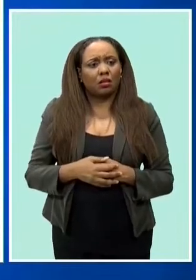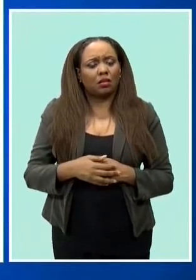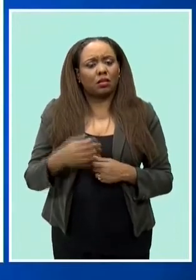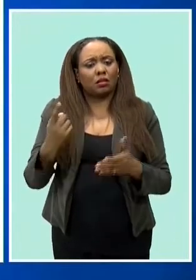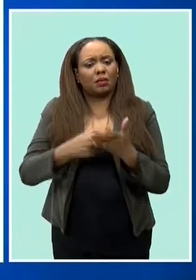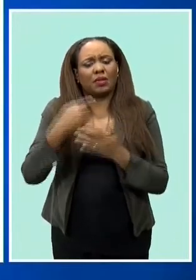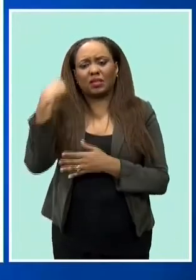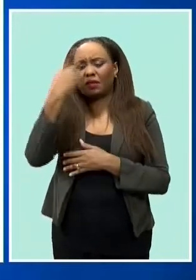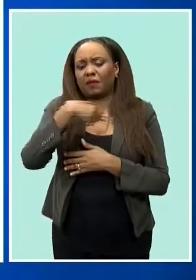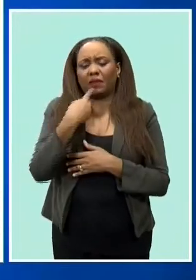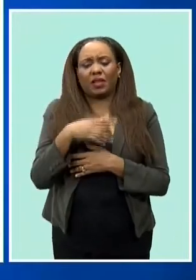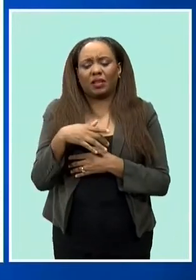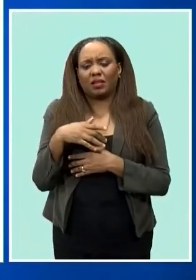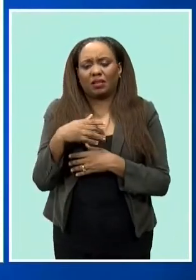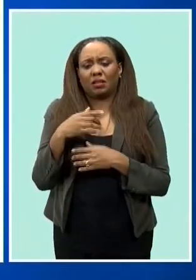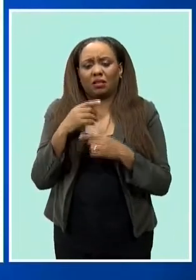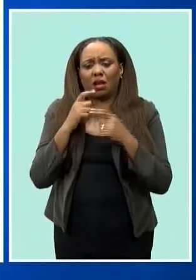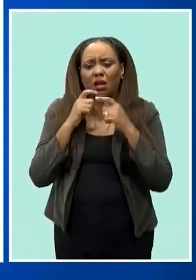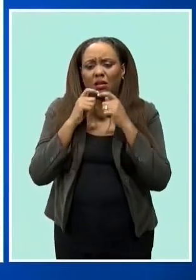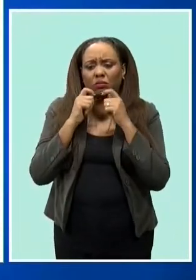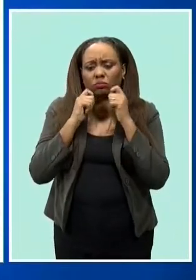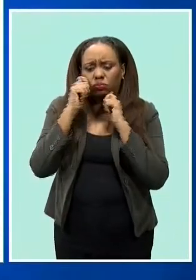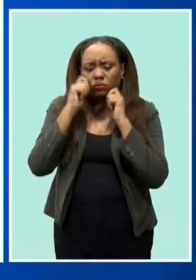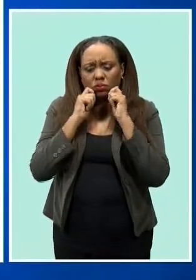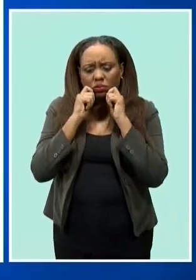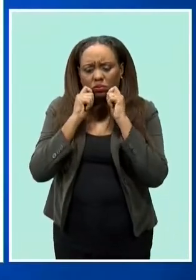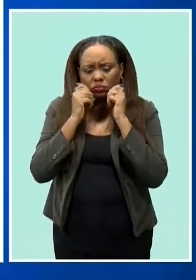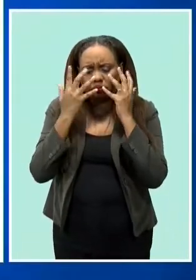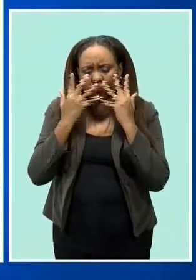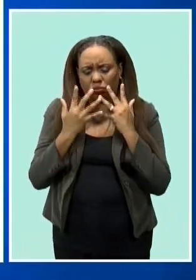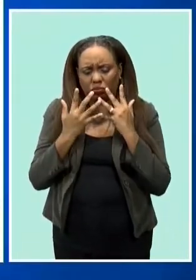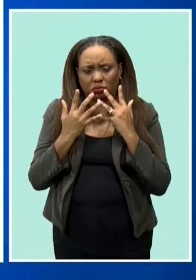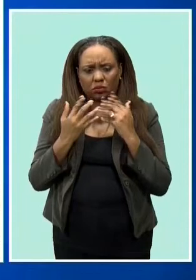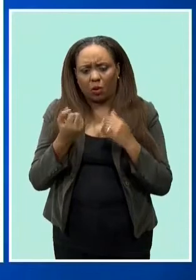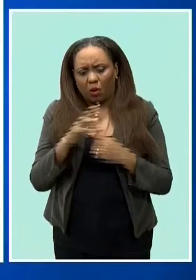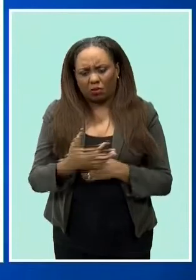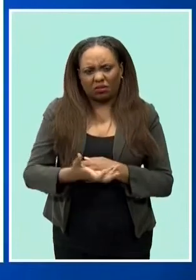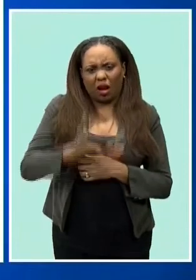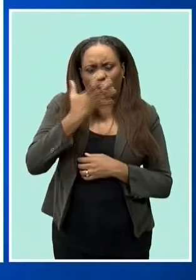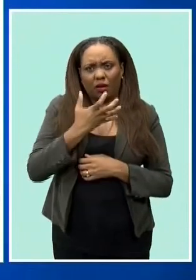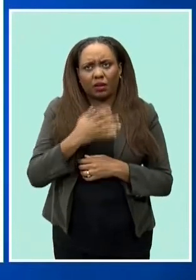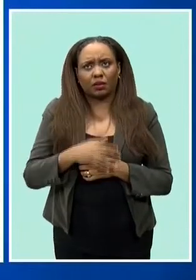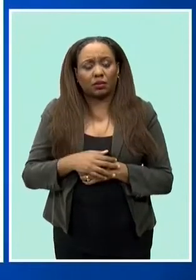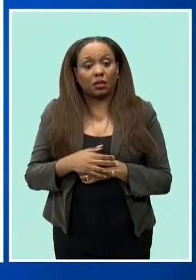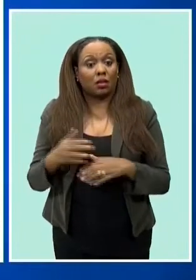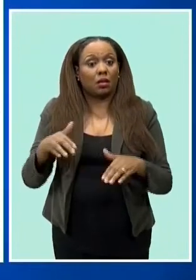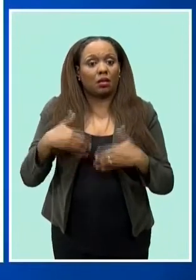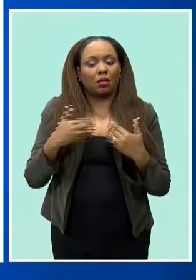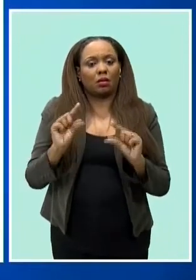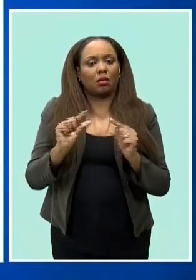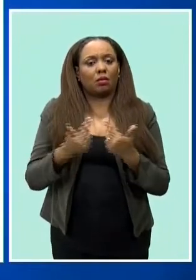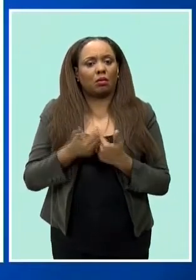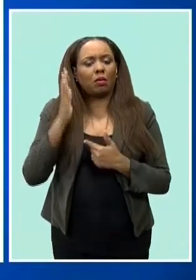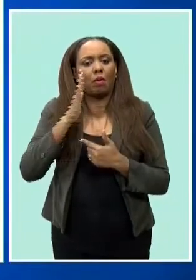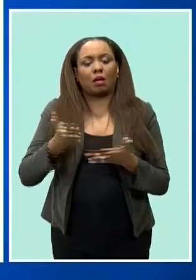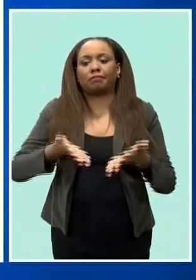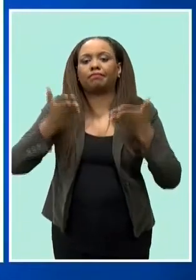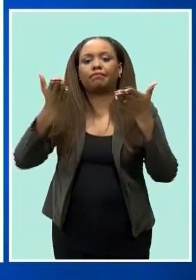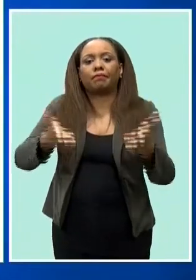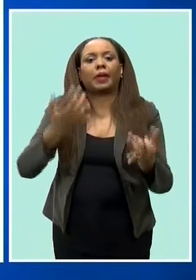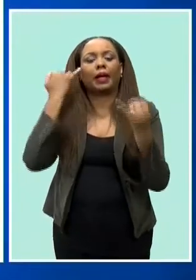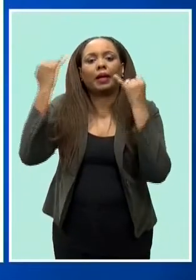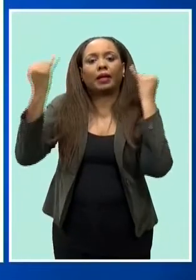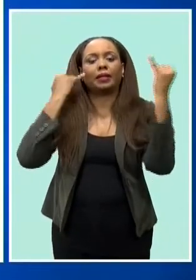just to say to the people out there that I'm not interested in those things you're talking to me about. The youth group will put together ideas and solutions to a number